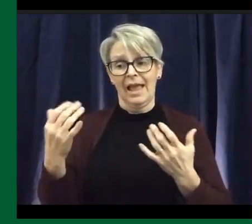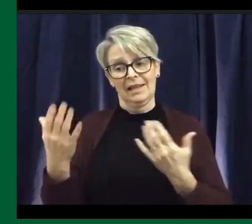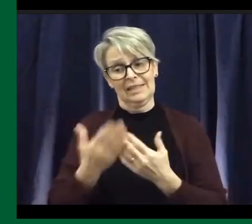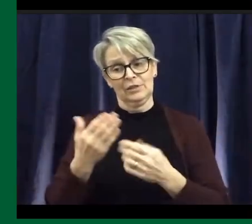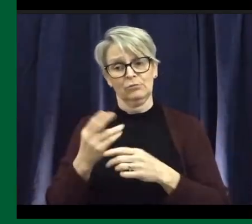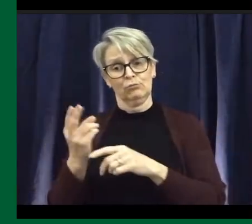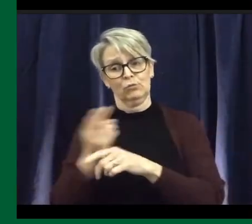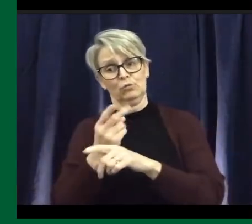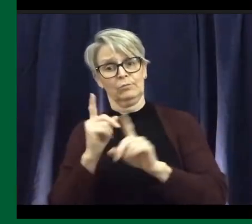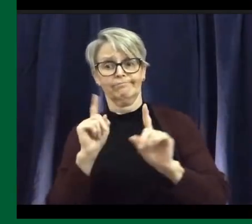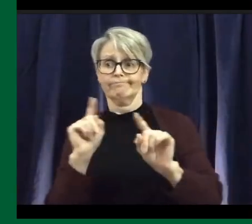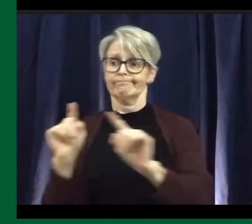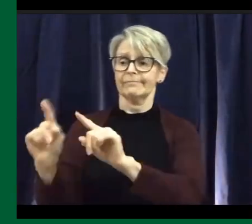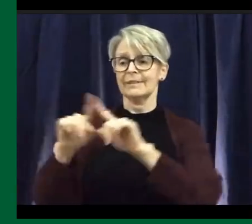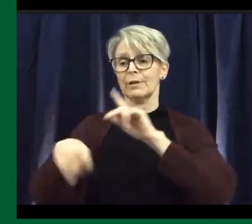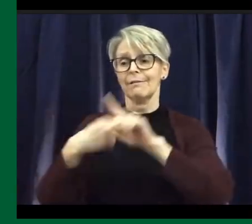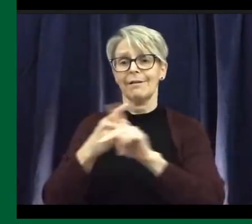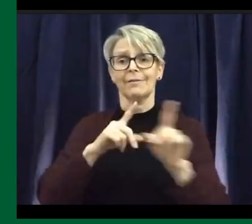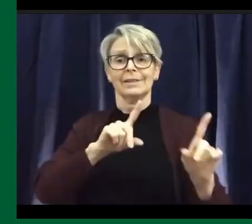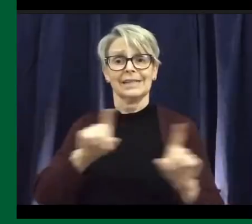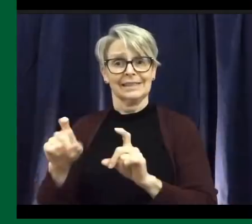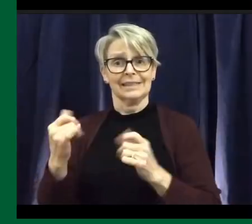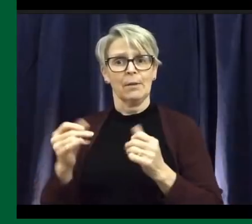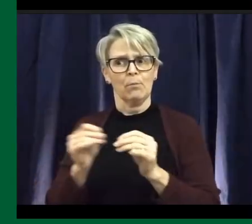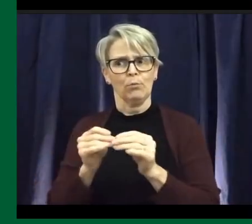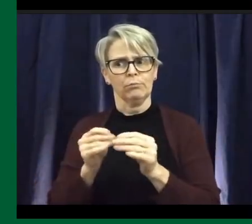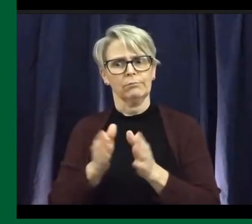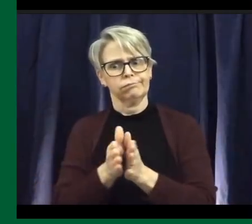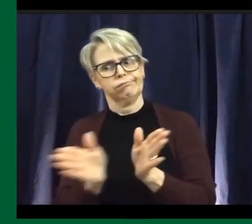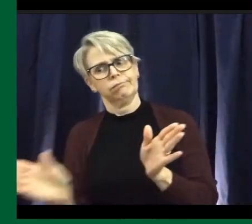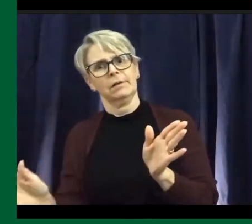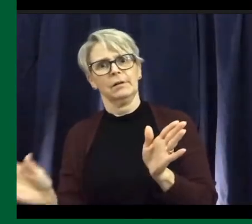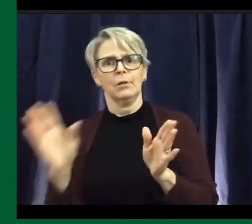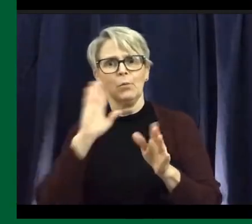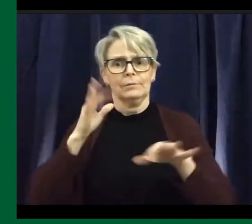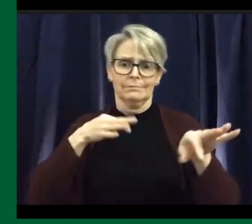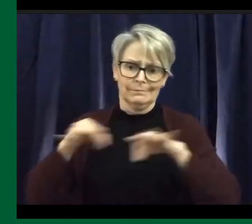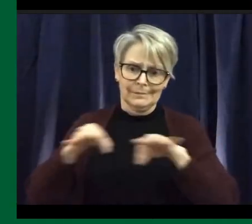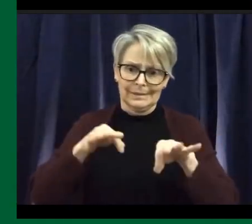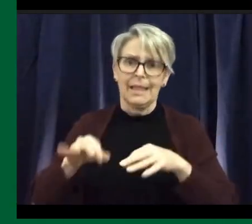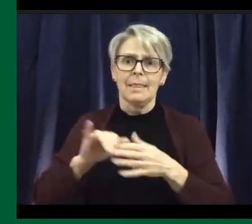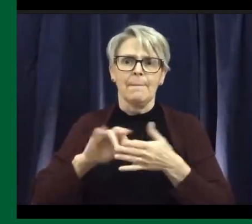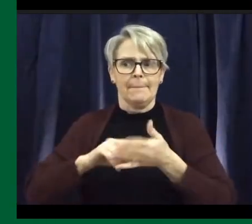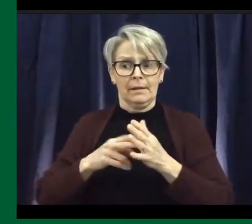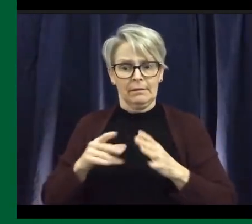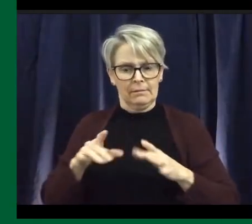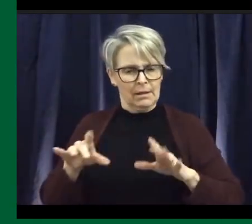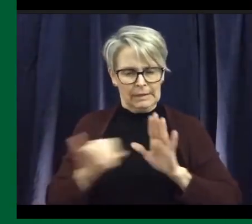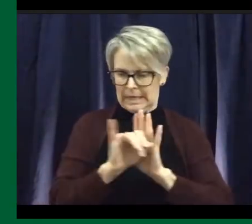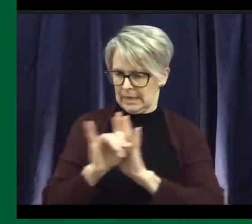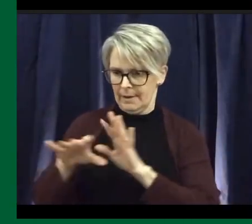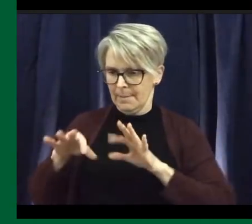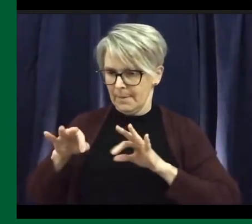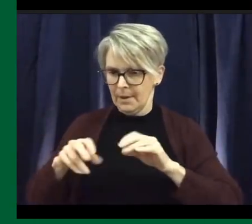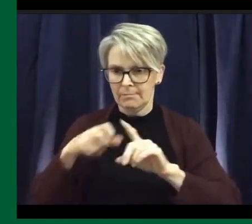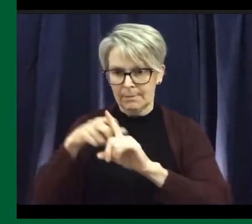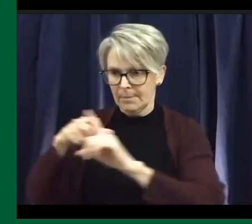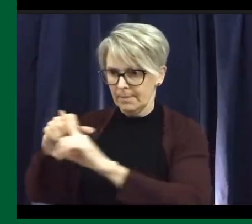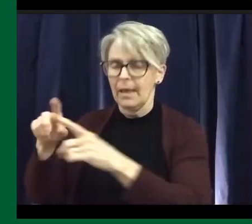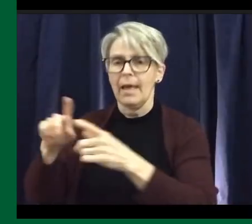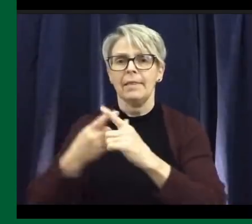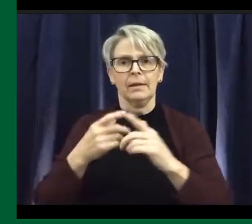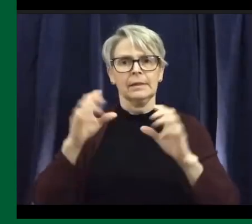other modalities of testing that we'll hear about, that will really increase our ability to continue to show a downward